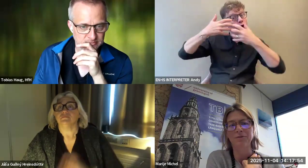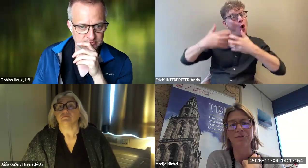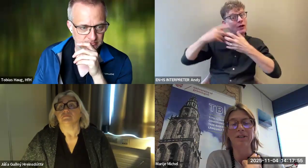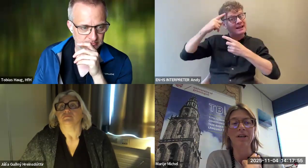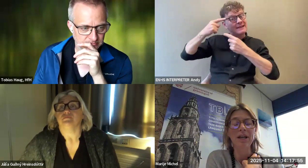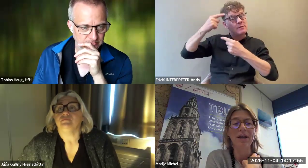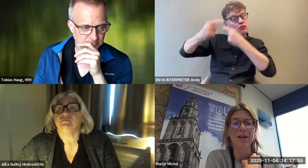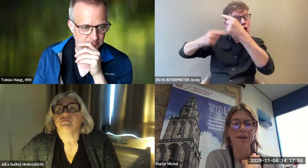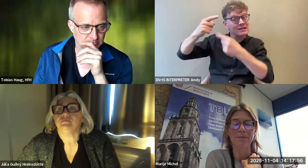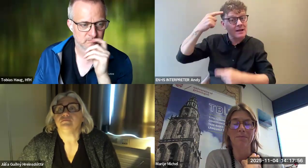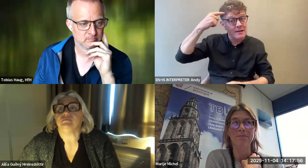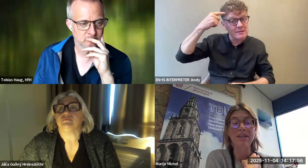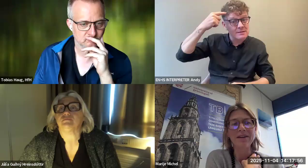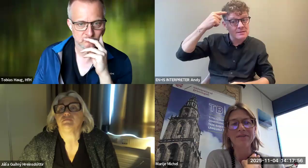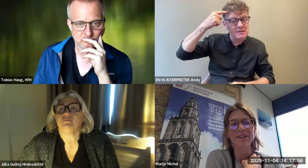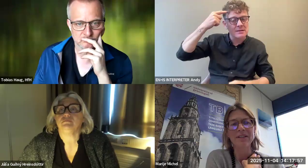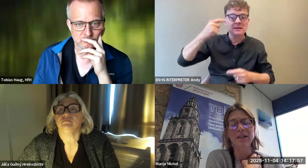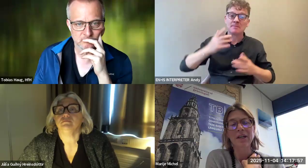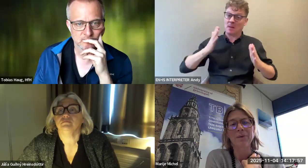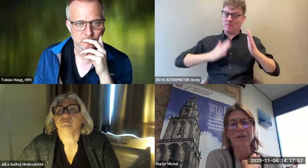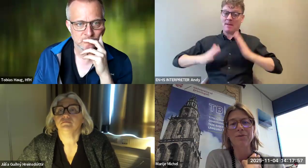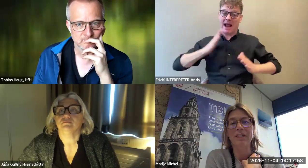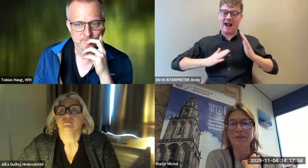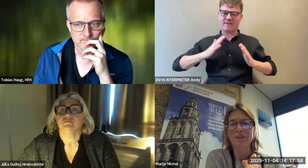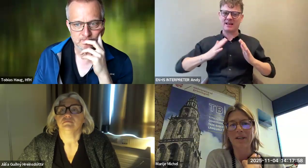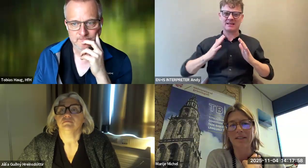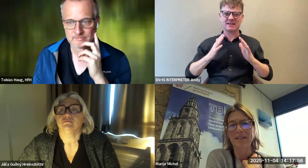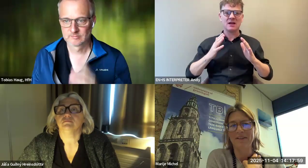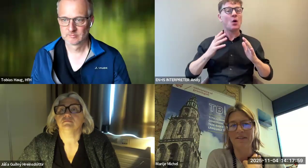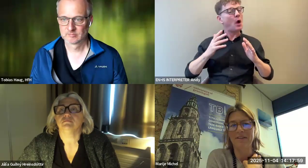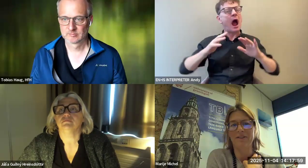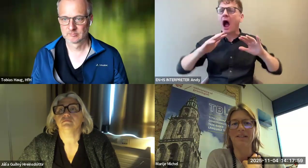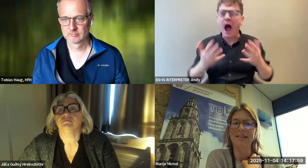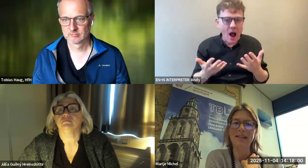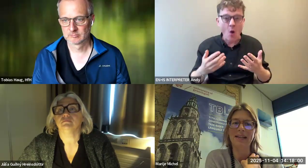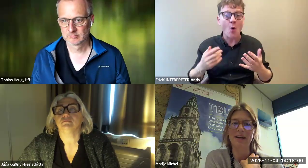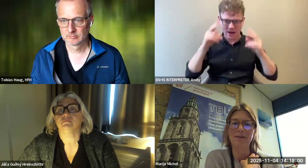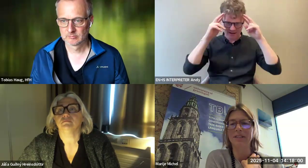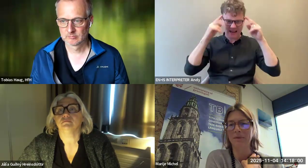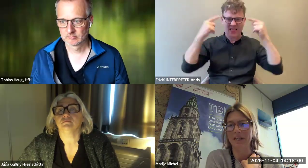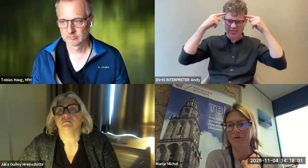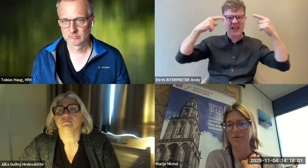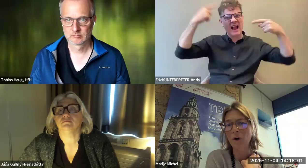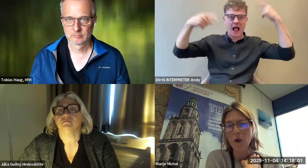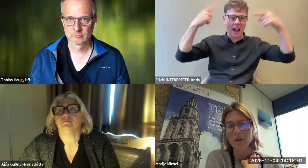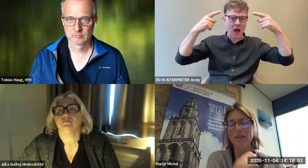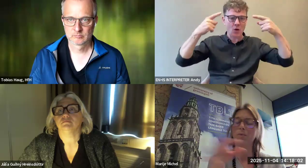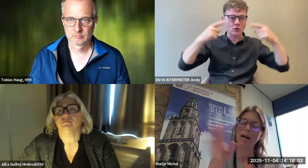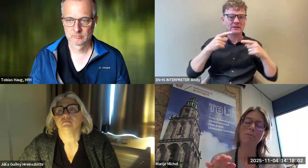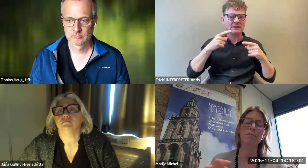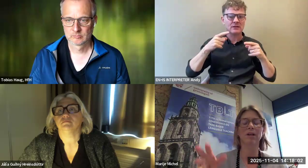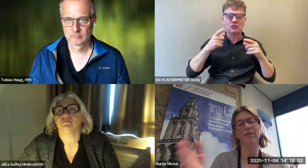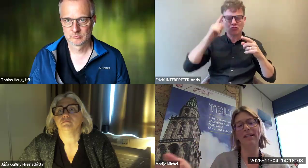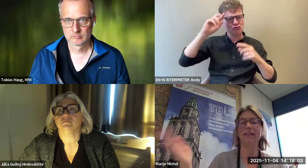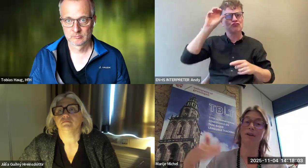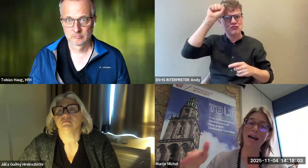processes and into the behaviors, we use introspective methods such as think aloud or stimulated recall. So